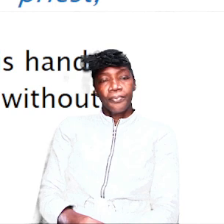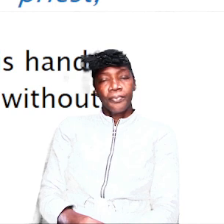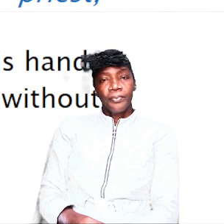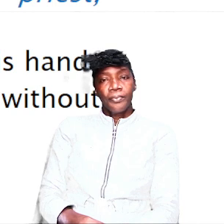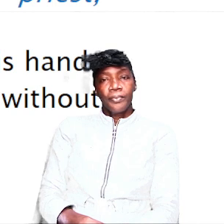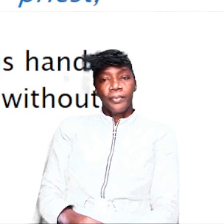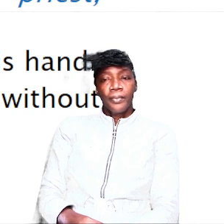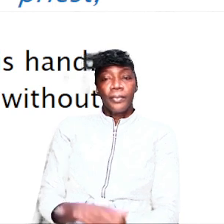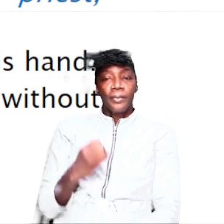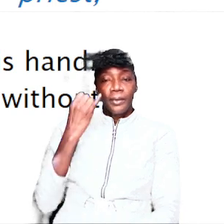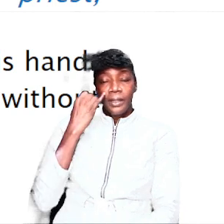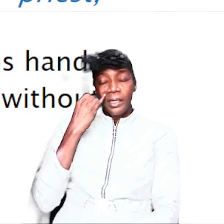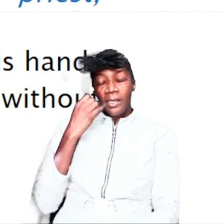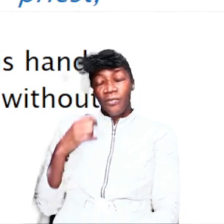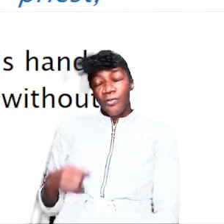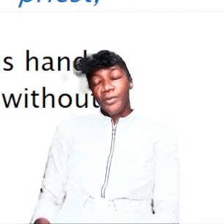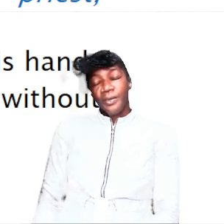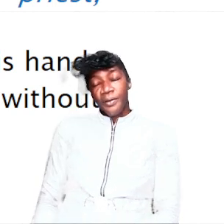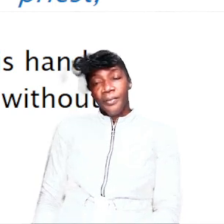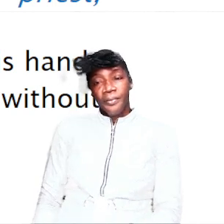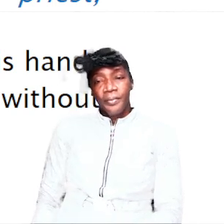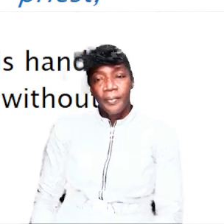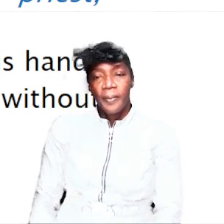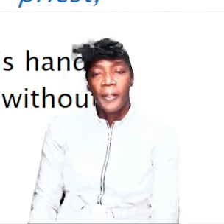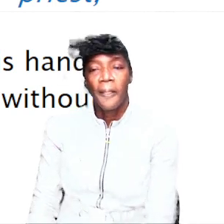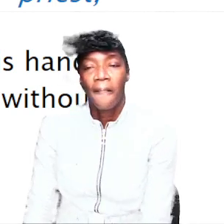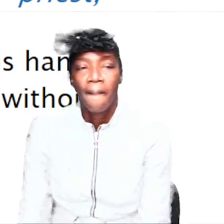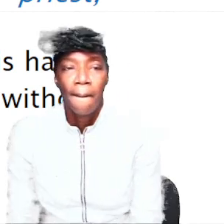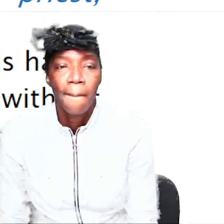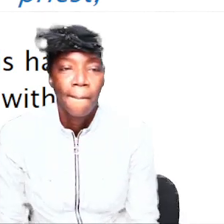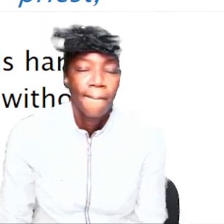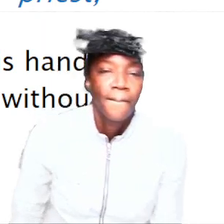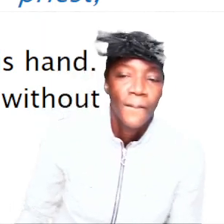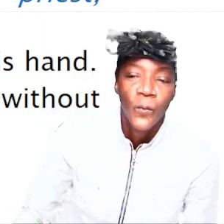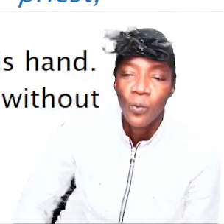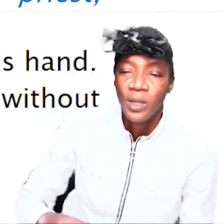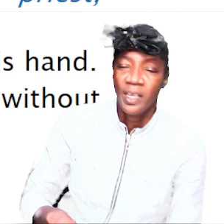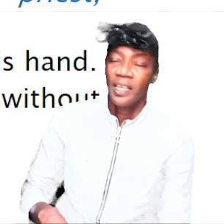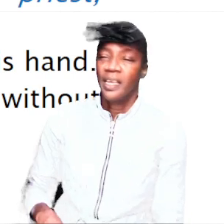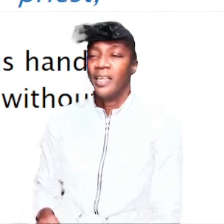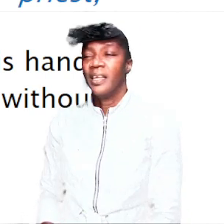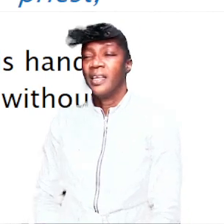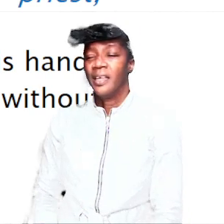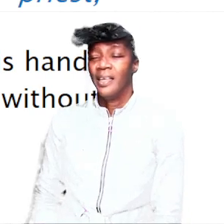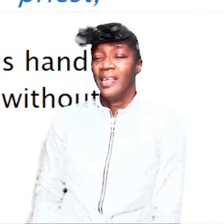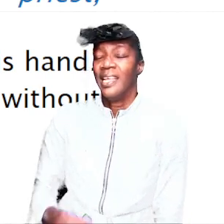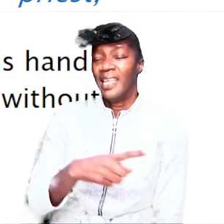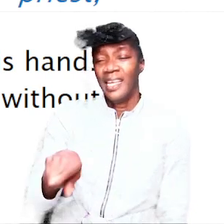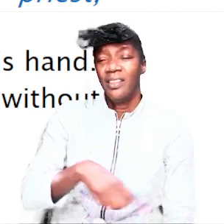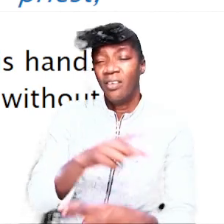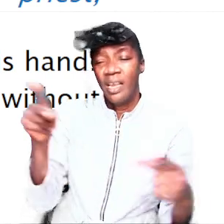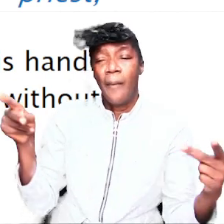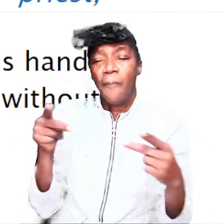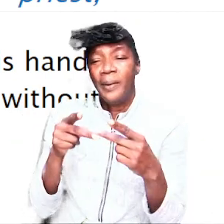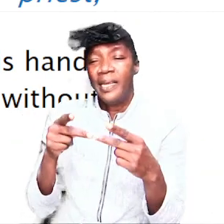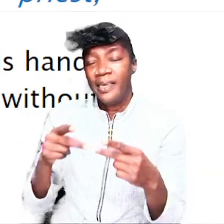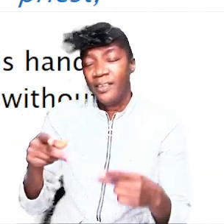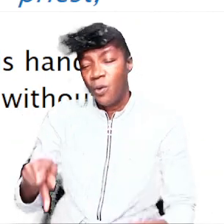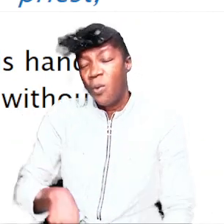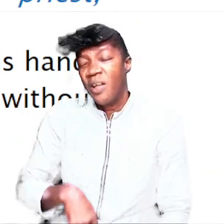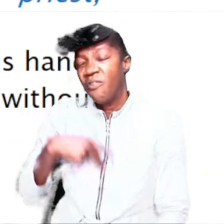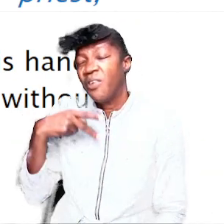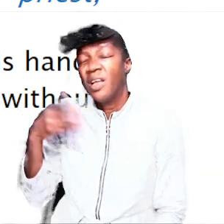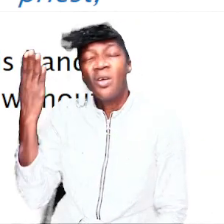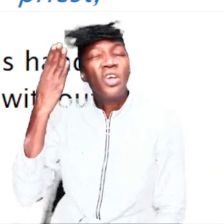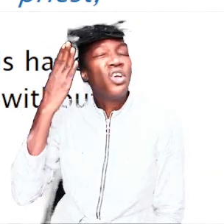If we get to the point where we feel as if we don't have to inquire,